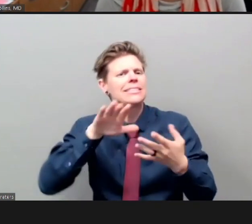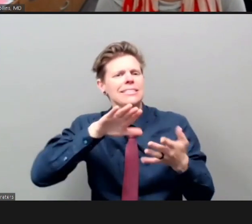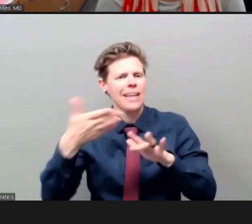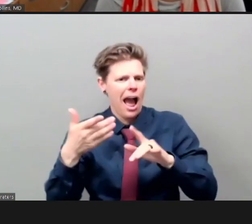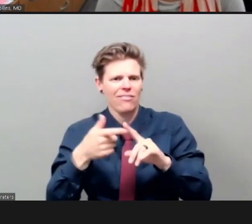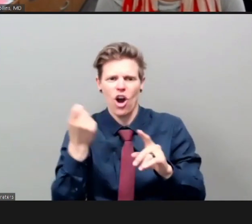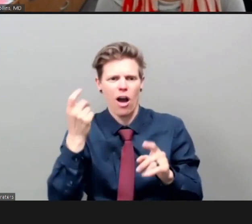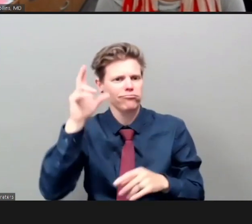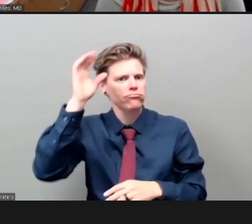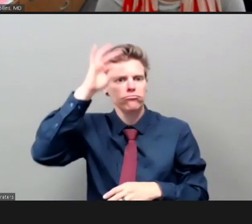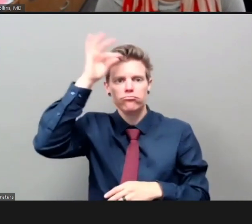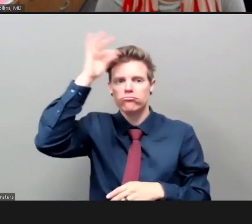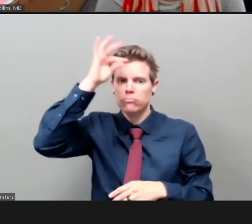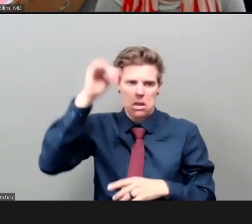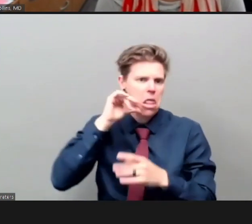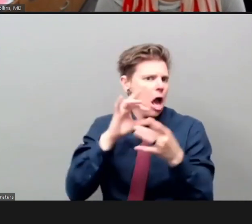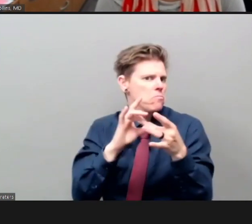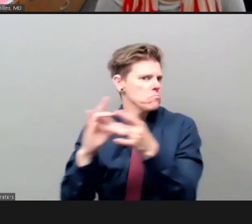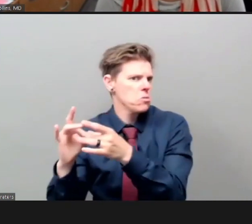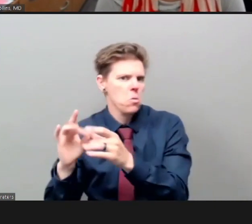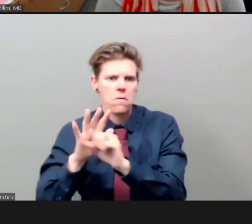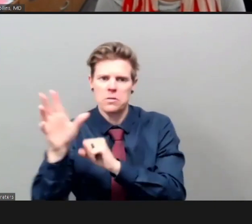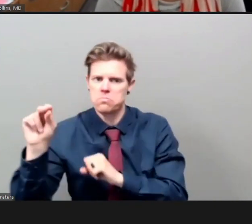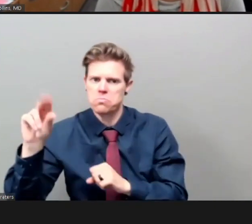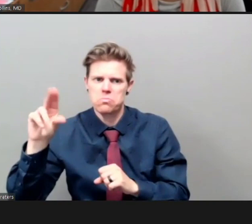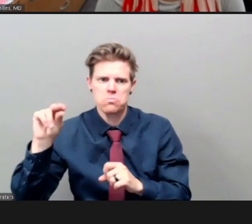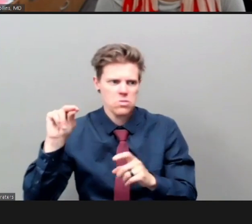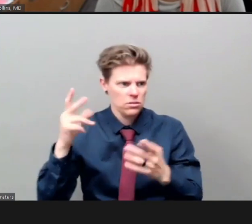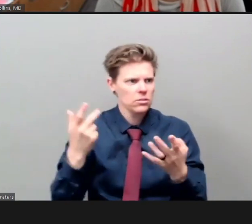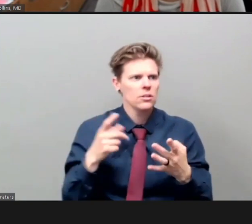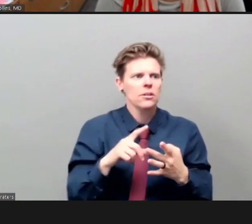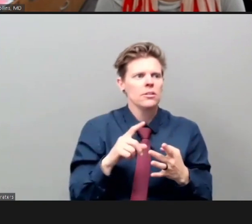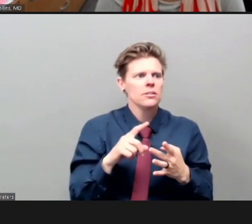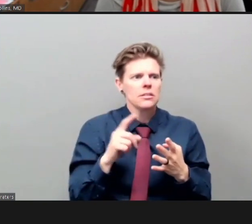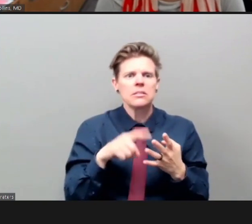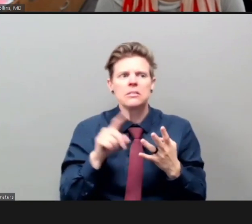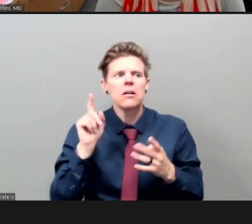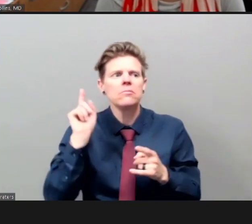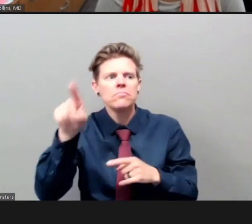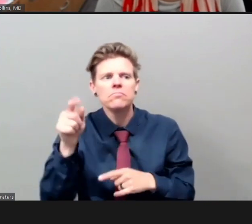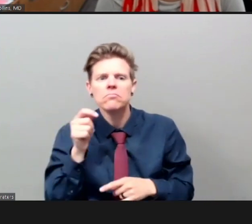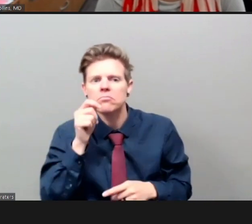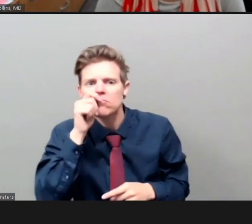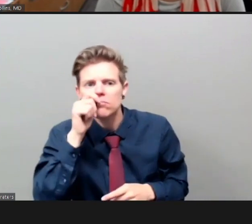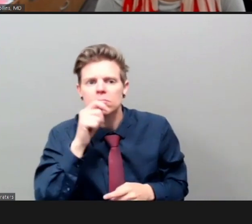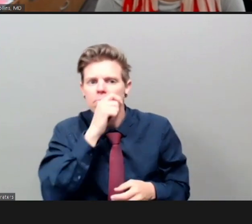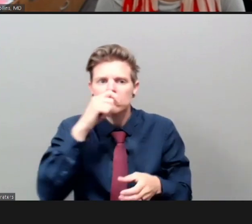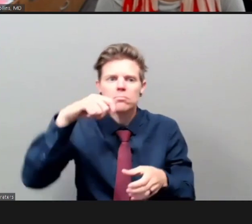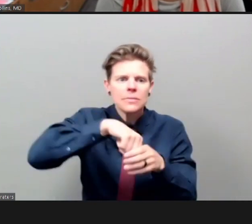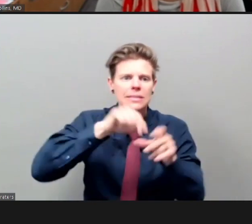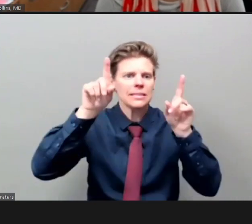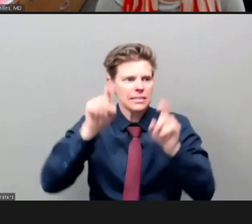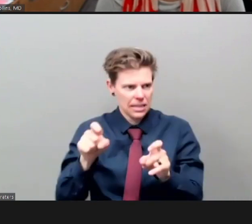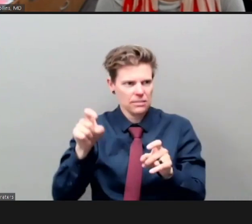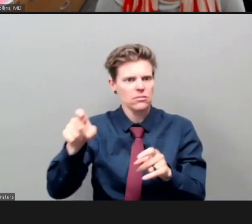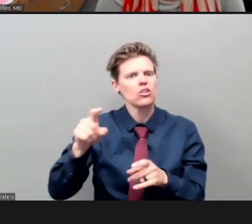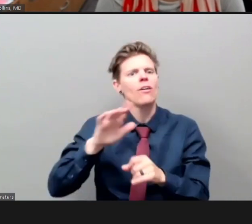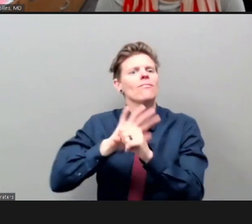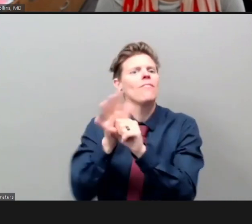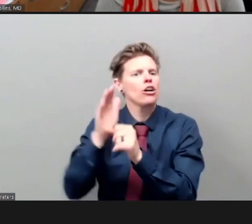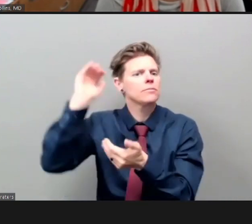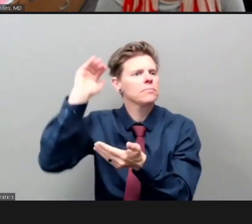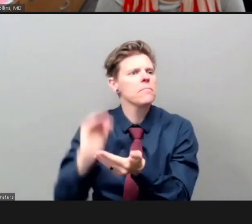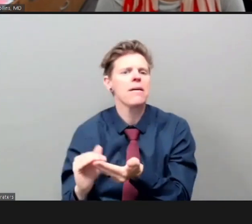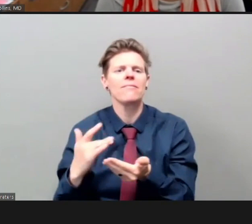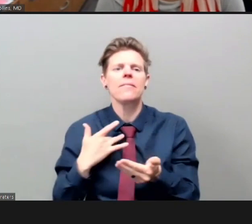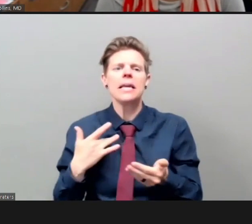much virus in their nose, and so your vaccine breakthrough, they're very mild cases, and so it's hard to